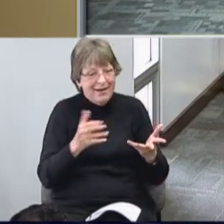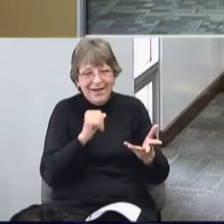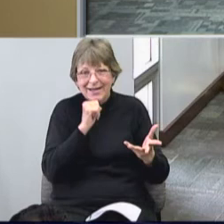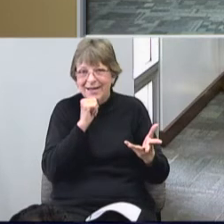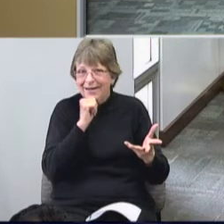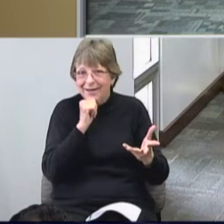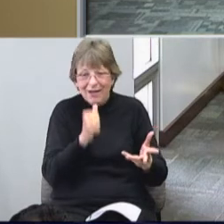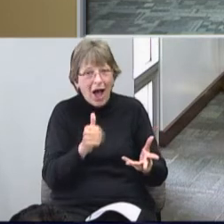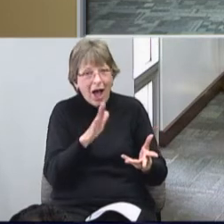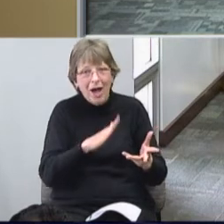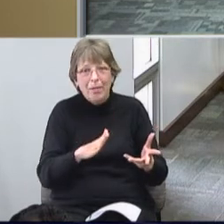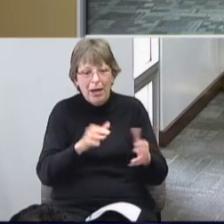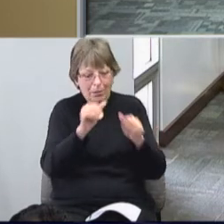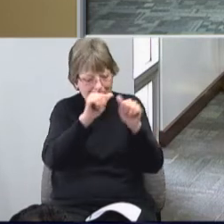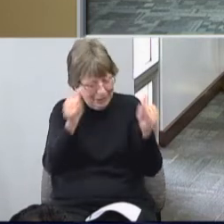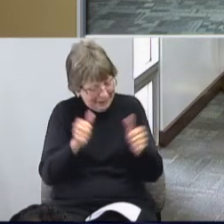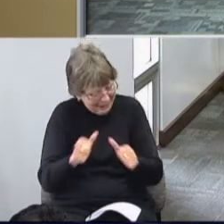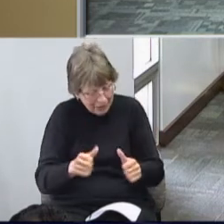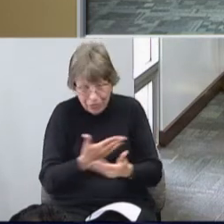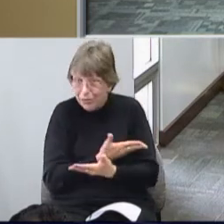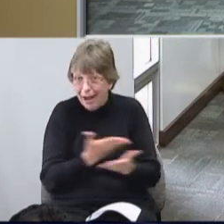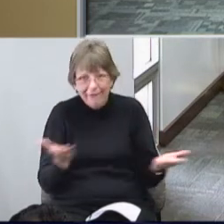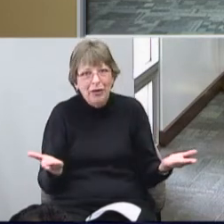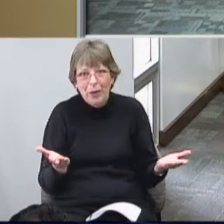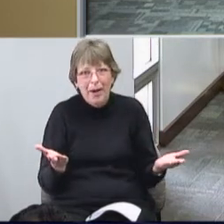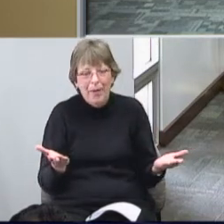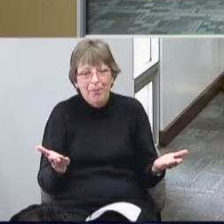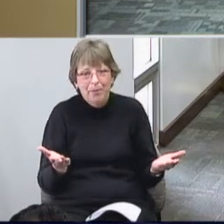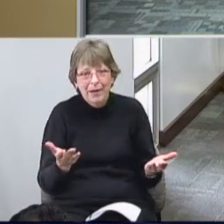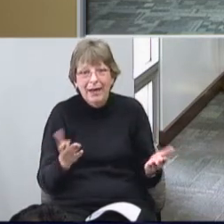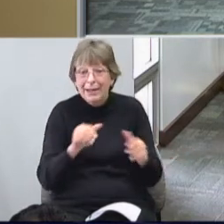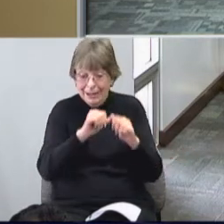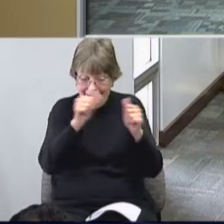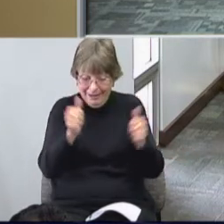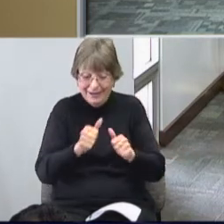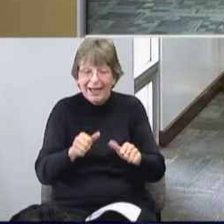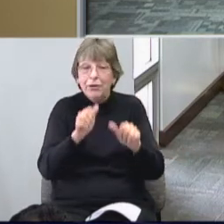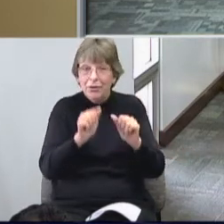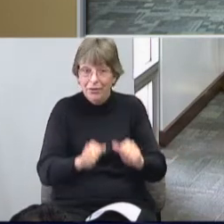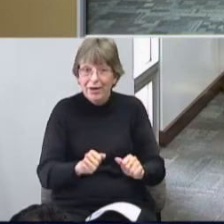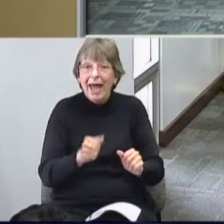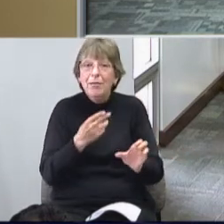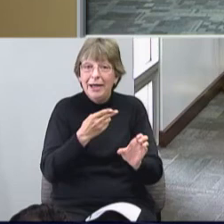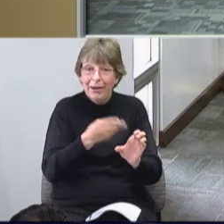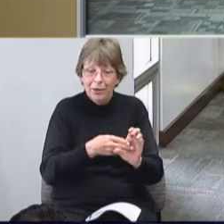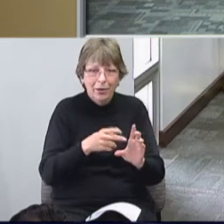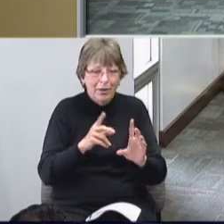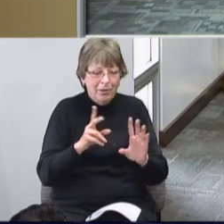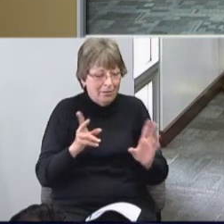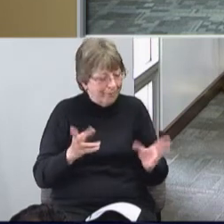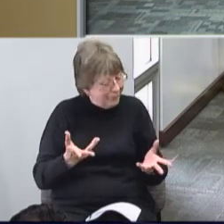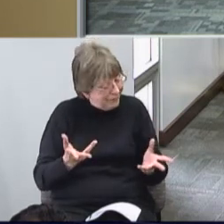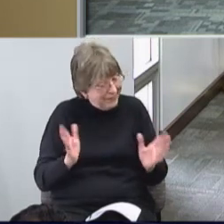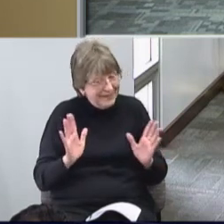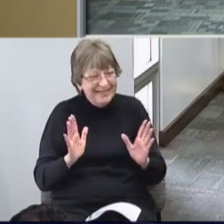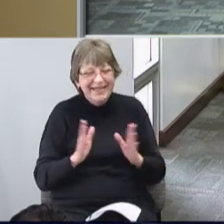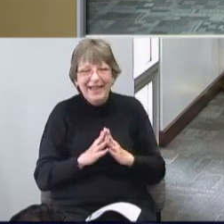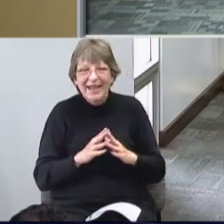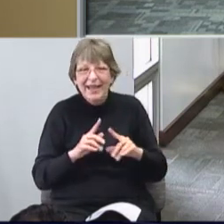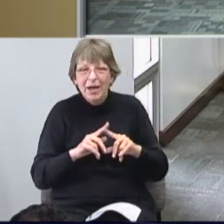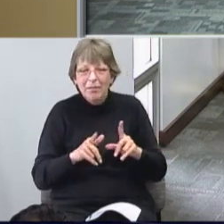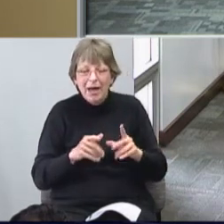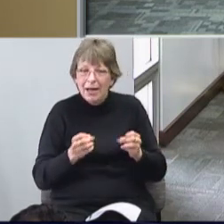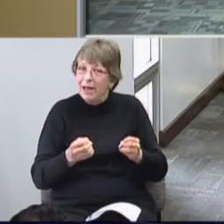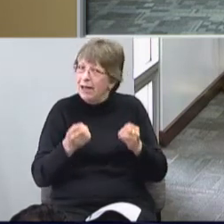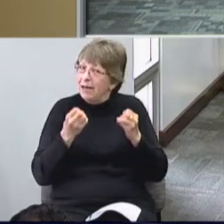ordinance is all about. And certainly that's a component of that, but not too many of those projects that we're talking about sports arena